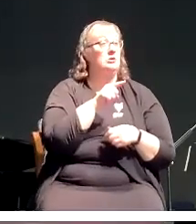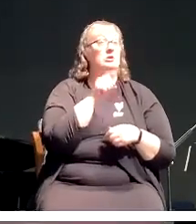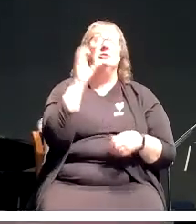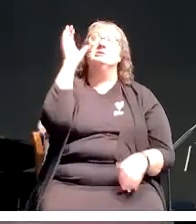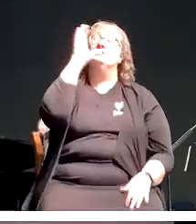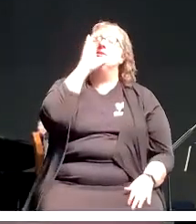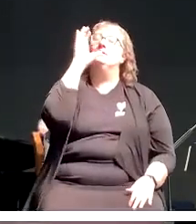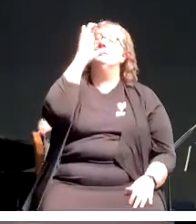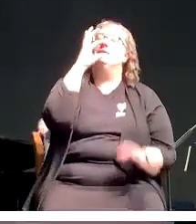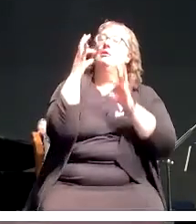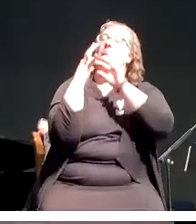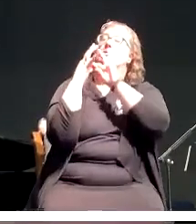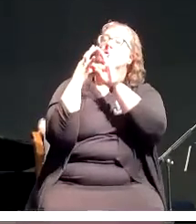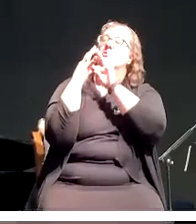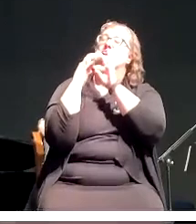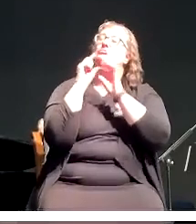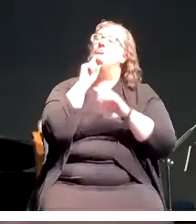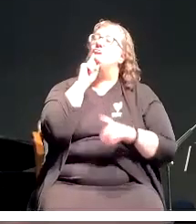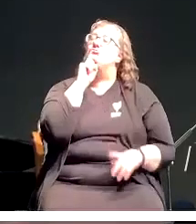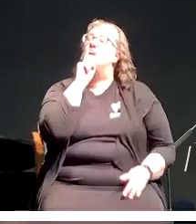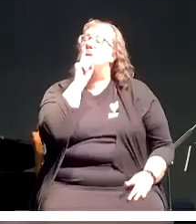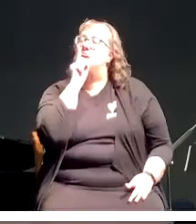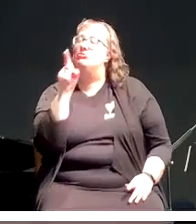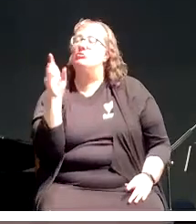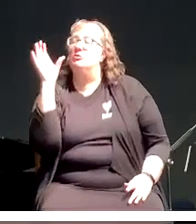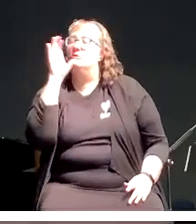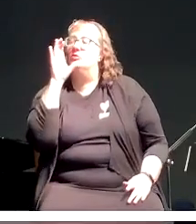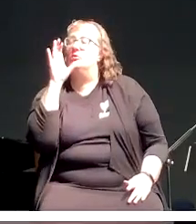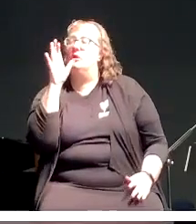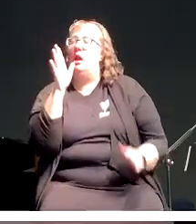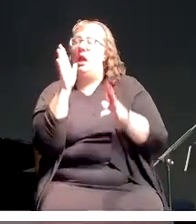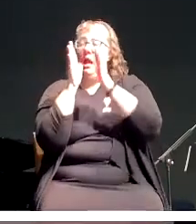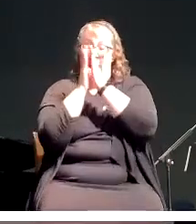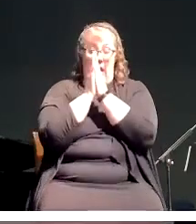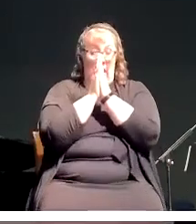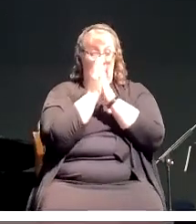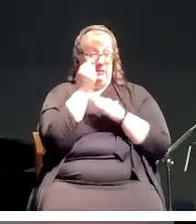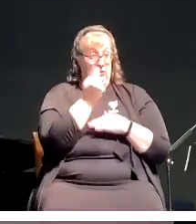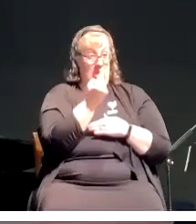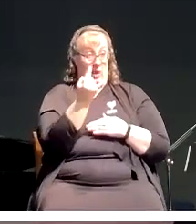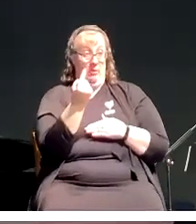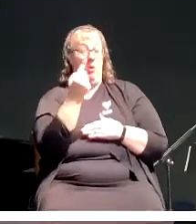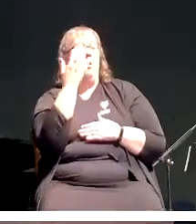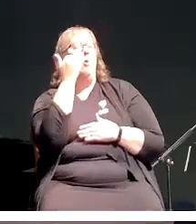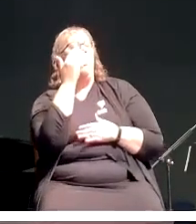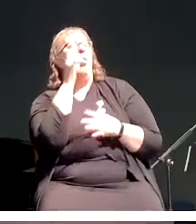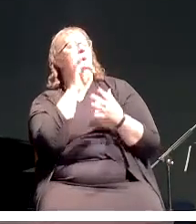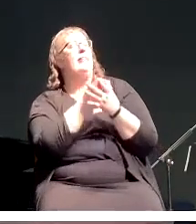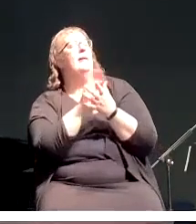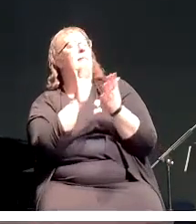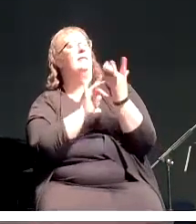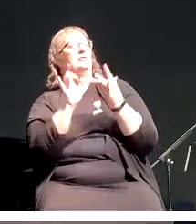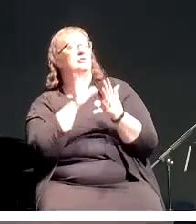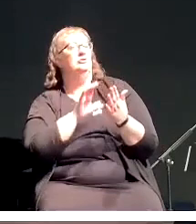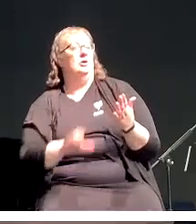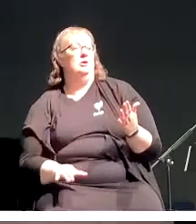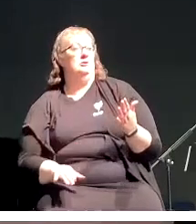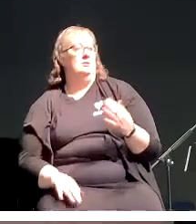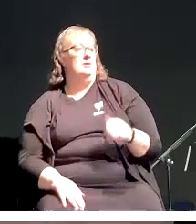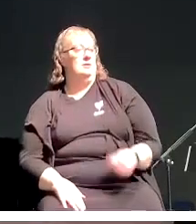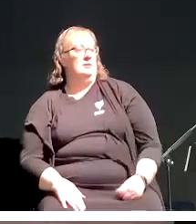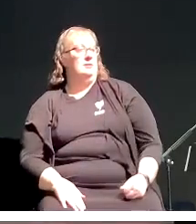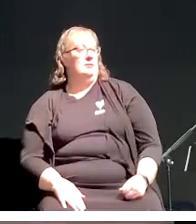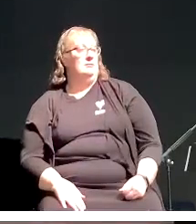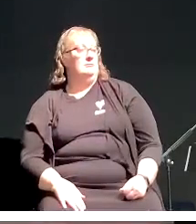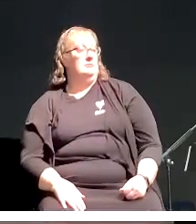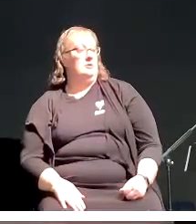it, to truly look. Ask someone about why they believe in Jesus Christ. And then I